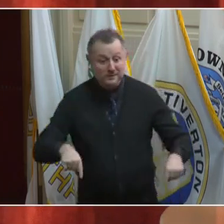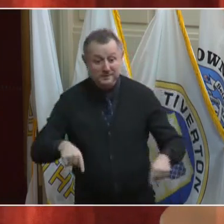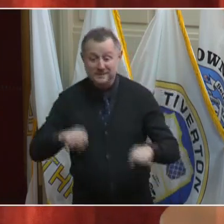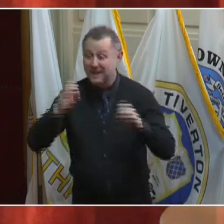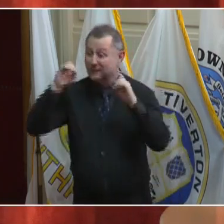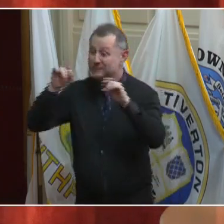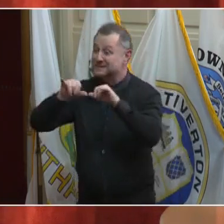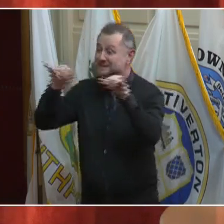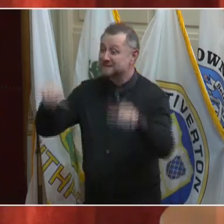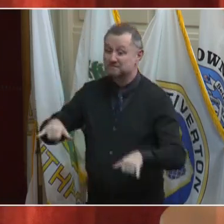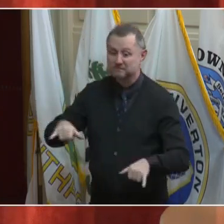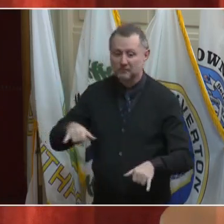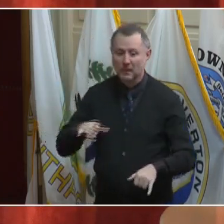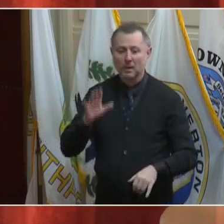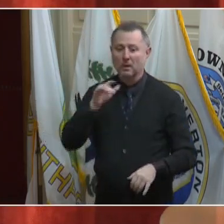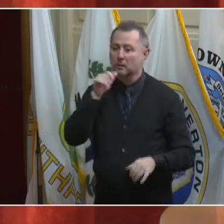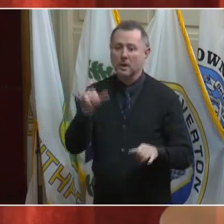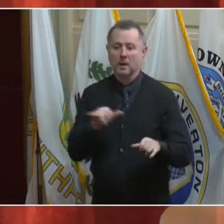we can't be like that painter.